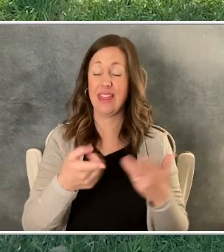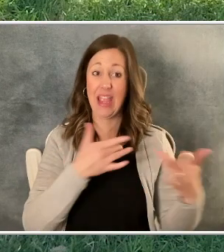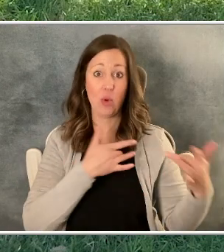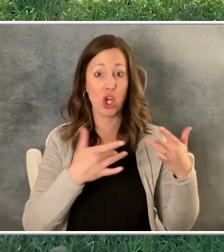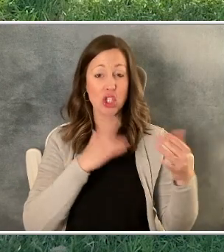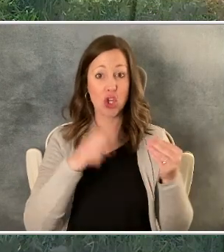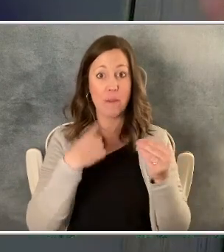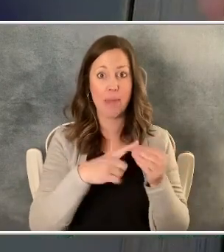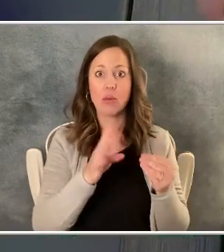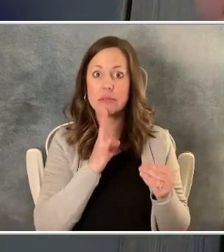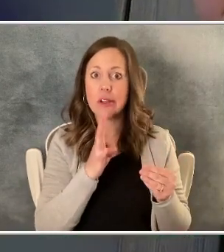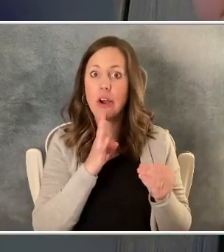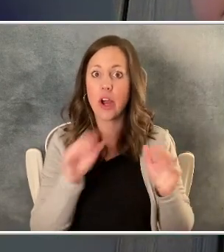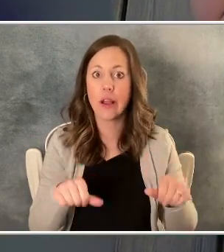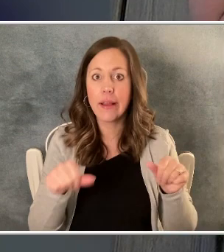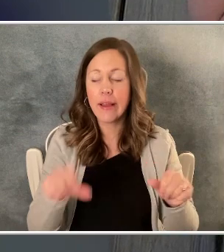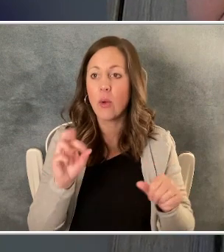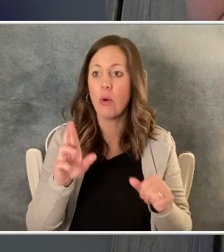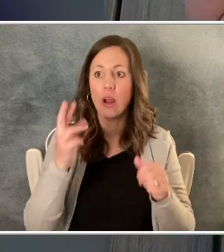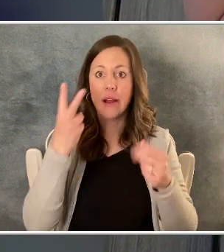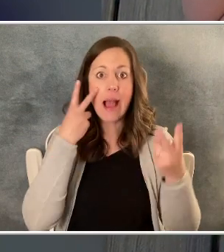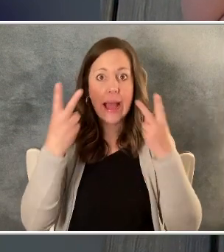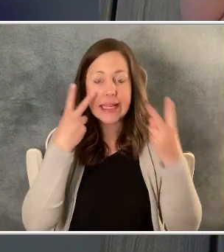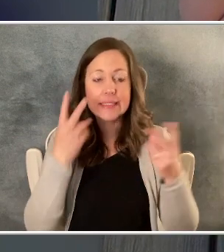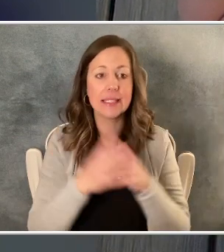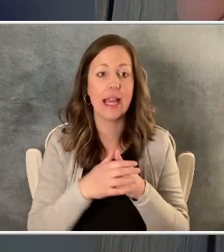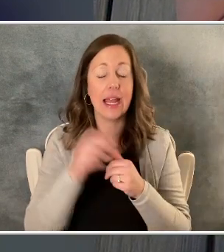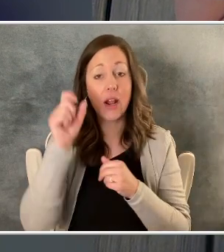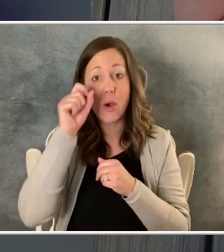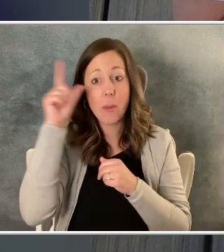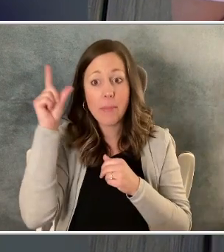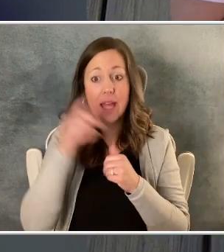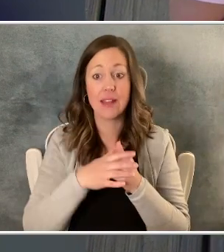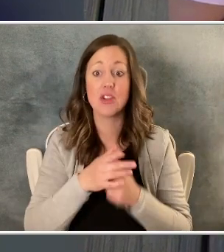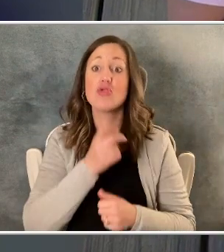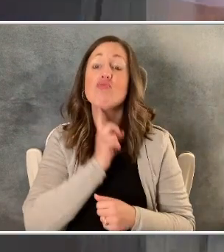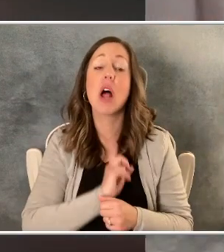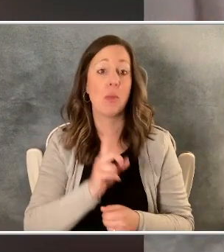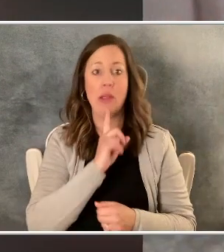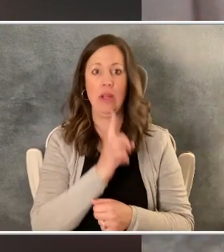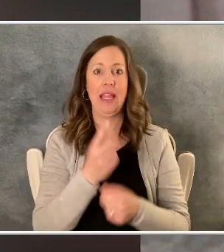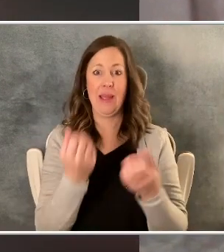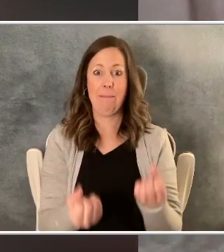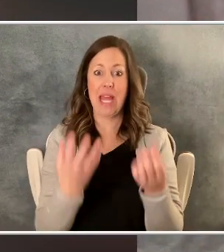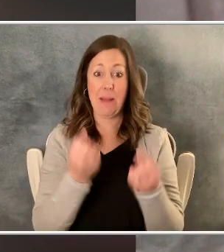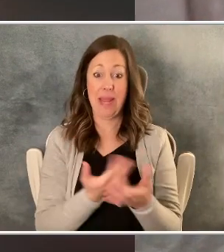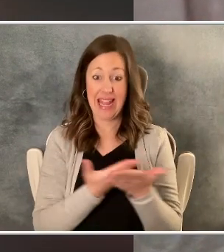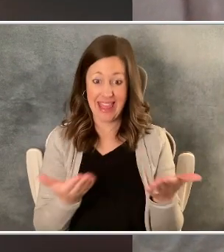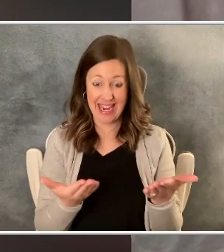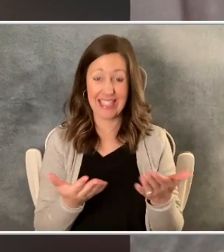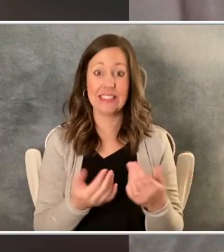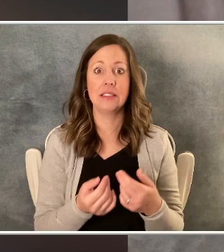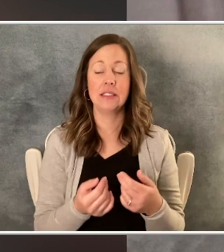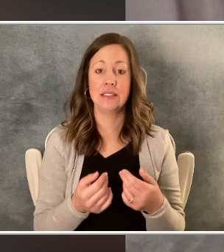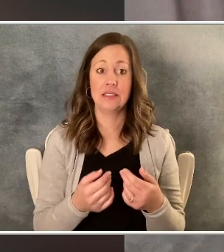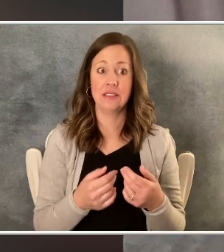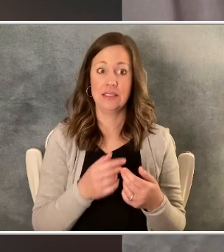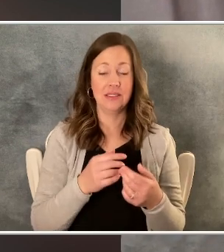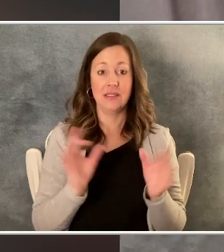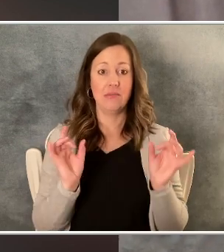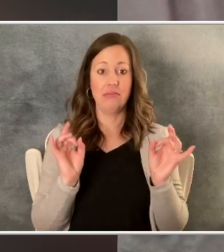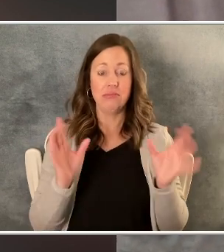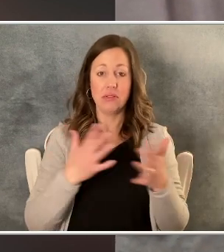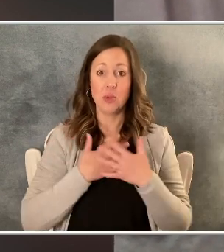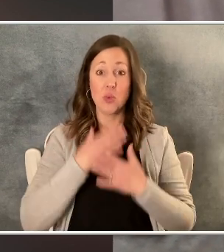able to open her eye. They were worried about swallowing. They were worried about a multitude of things that, again, it's just devastating to hear that your